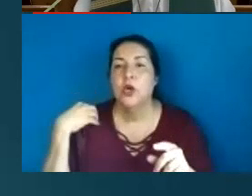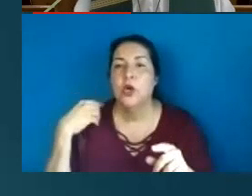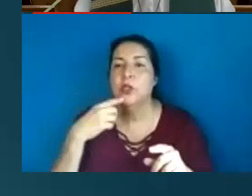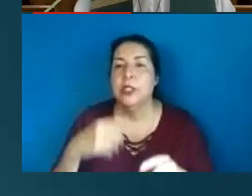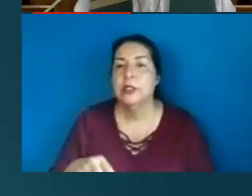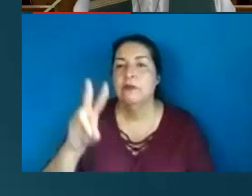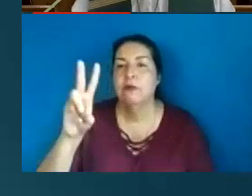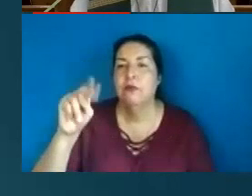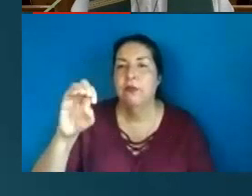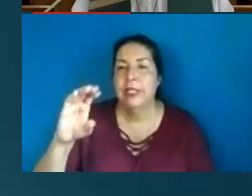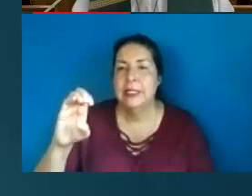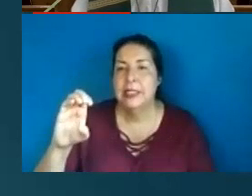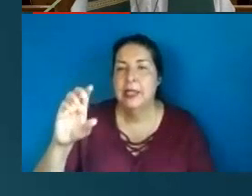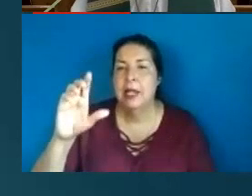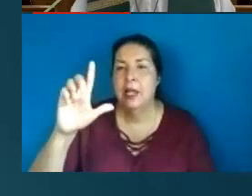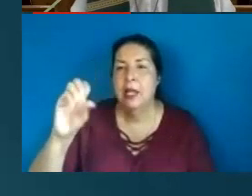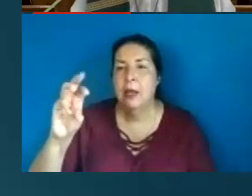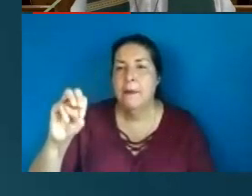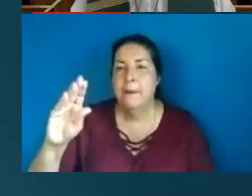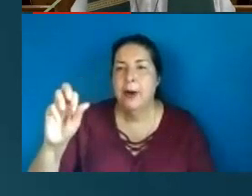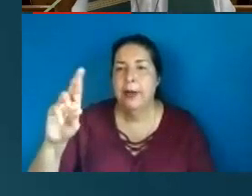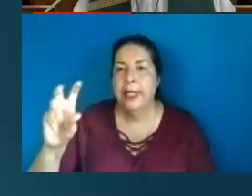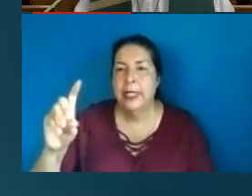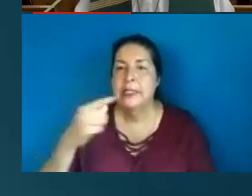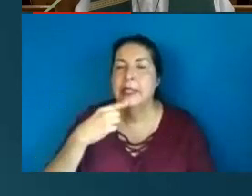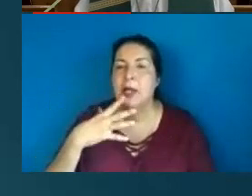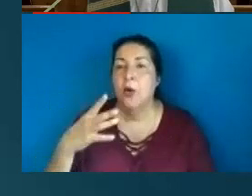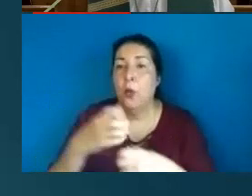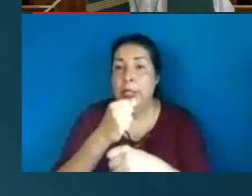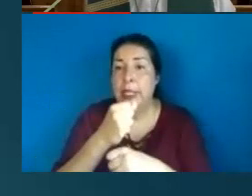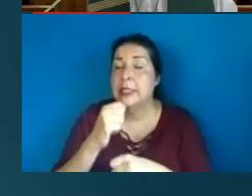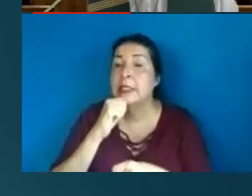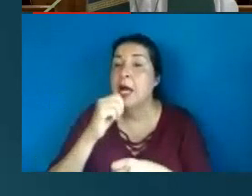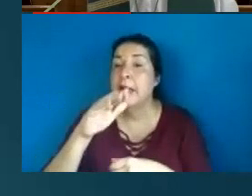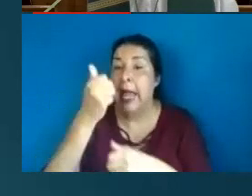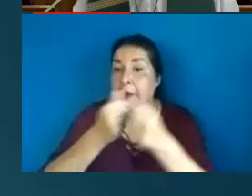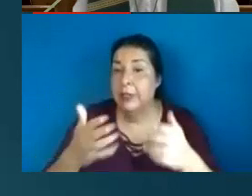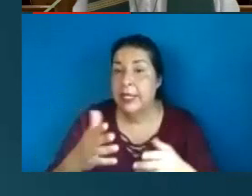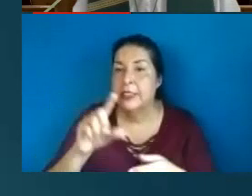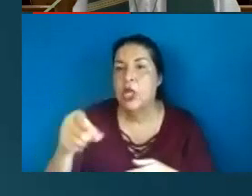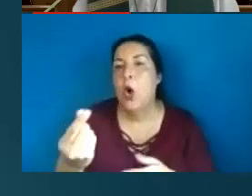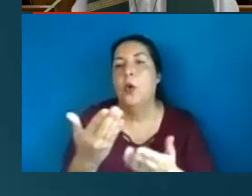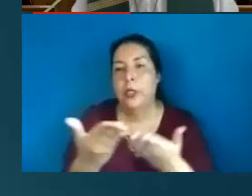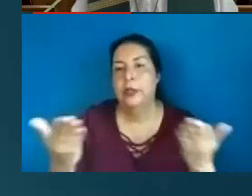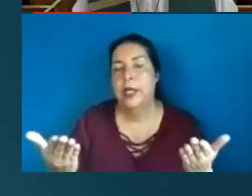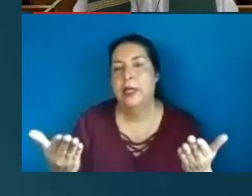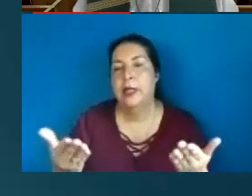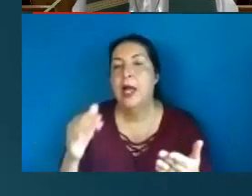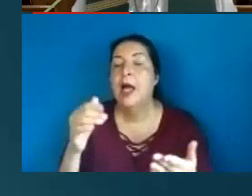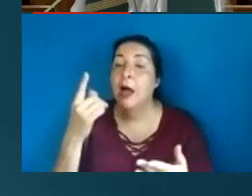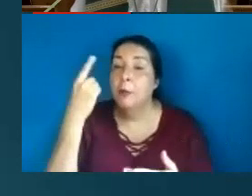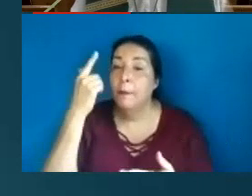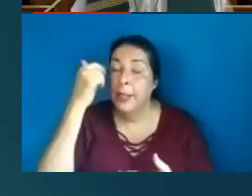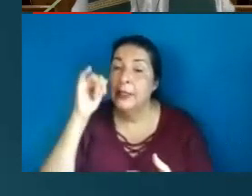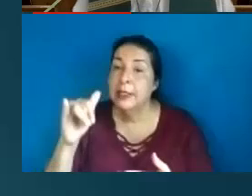said. He said, "Winning isn't everything, it's the only thing." To that end, when I wanted to